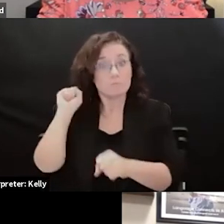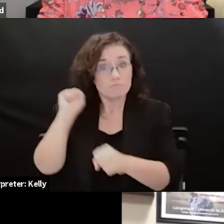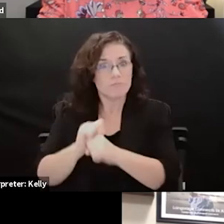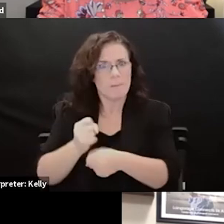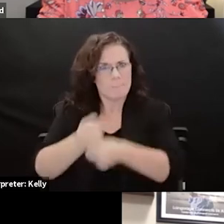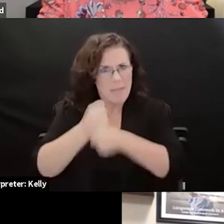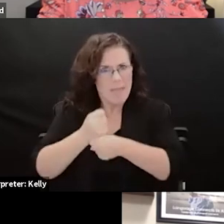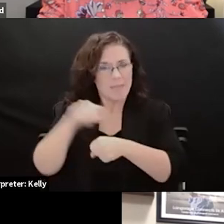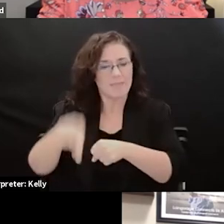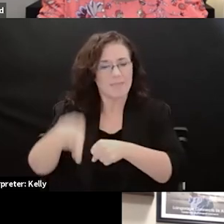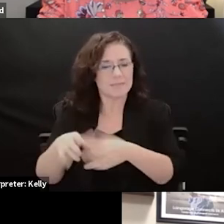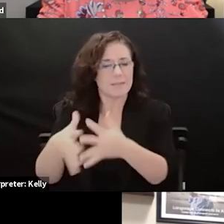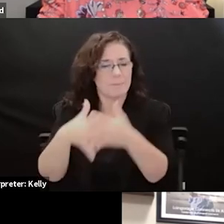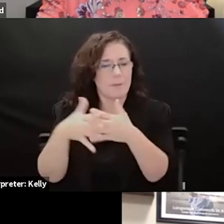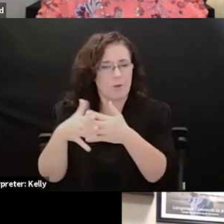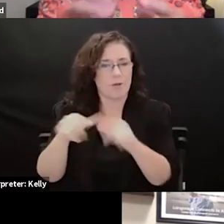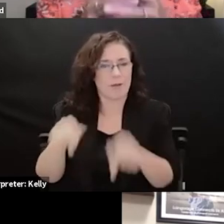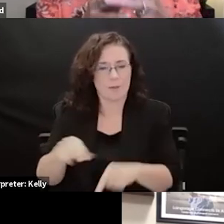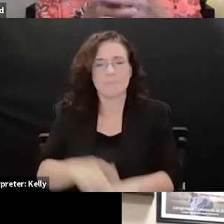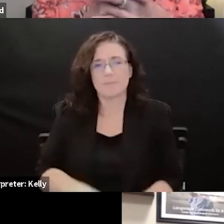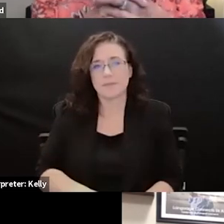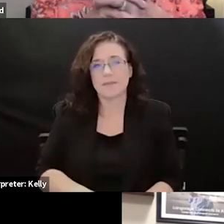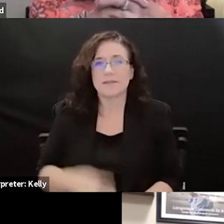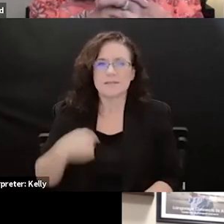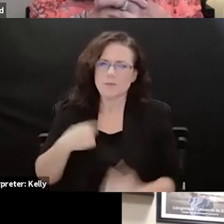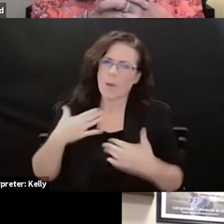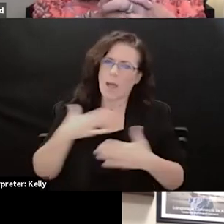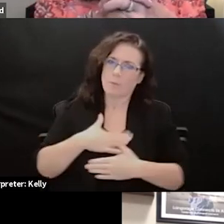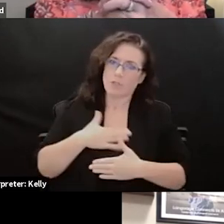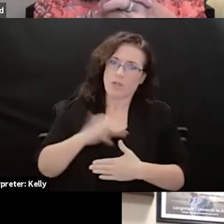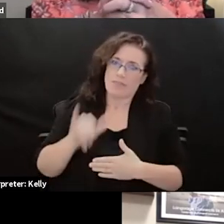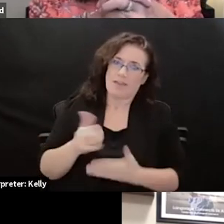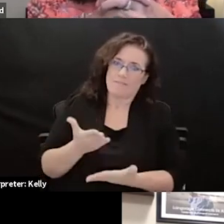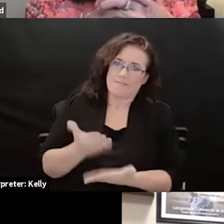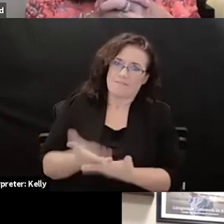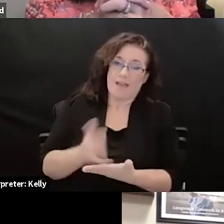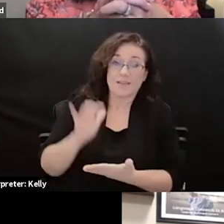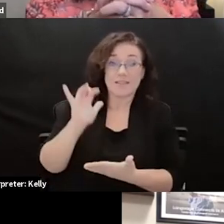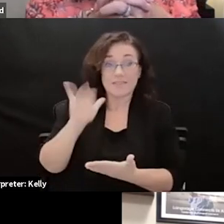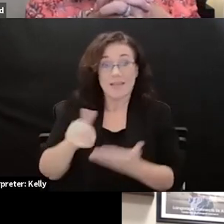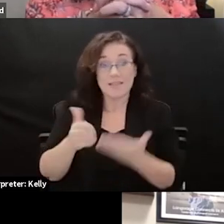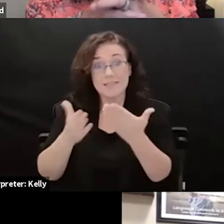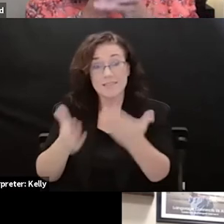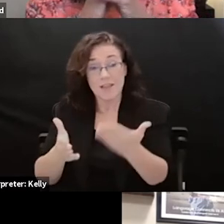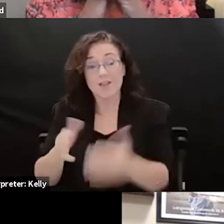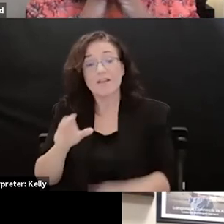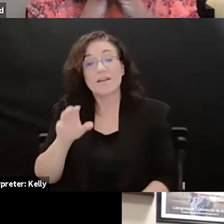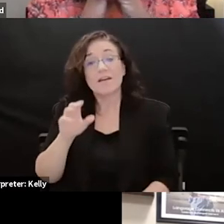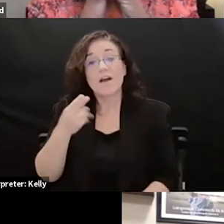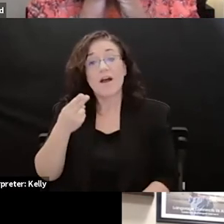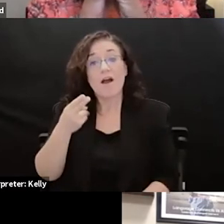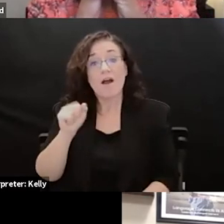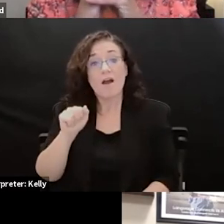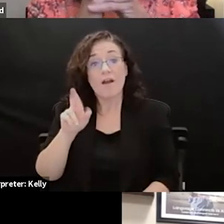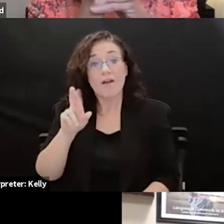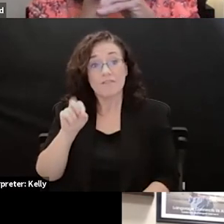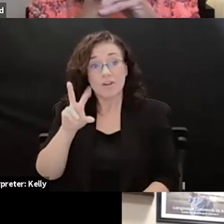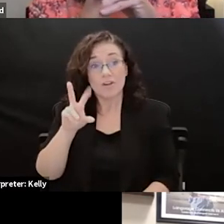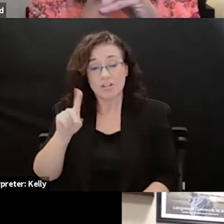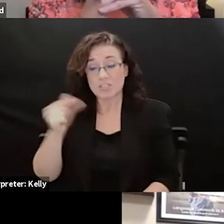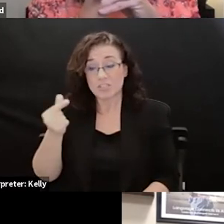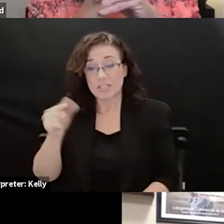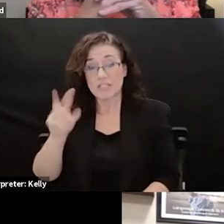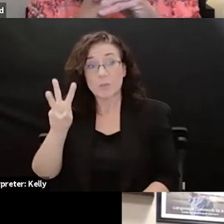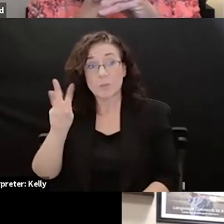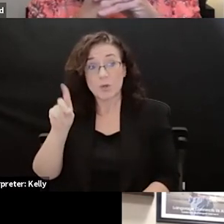appreciate the fact that that this is still here i want to thank carter g woodson who said we need to have this you know it was just